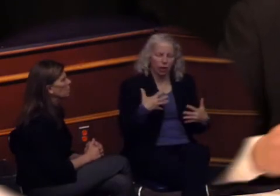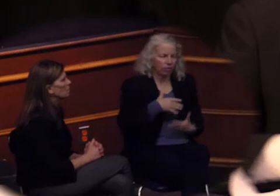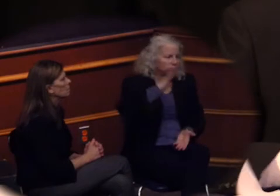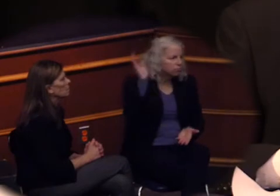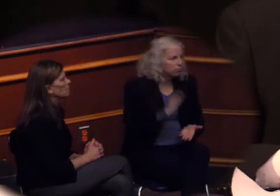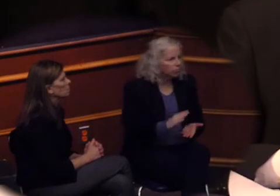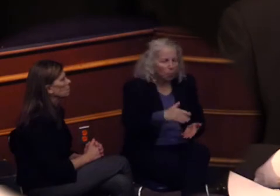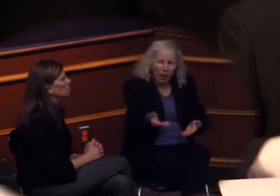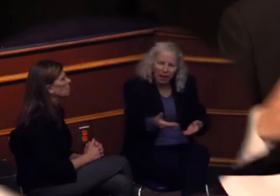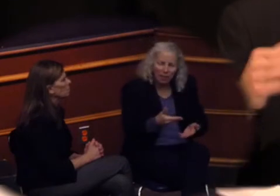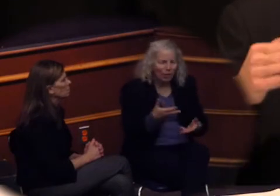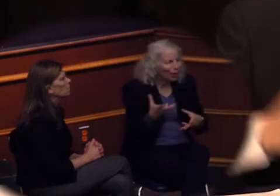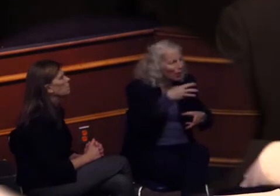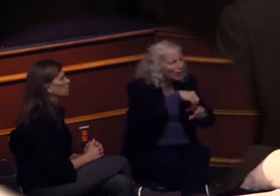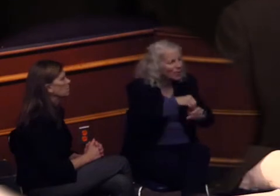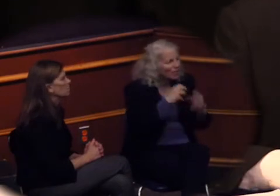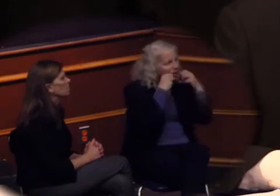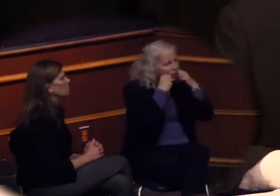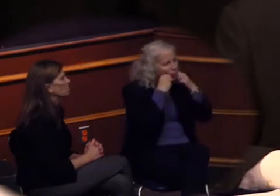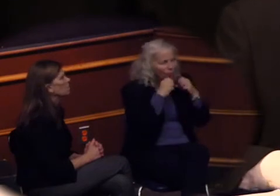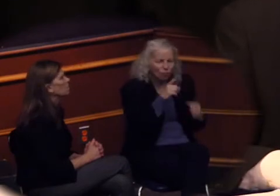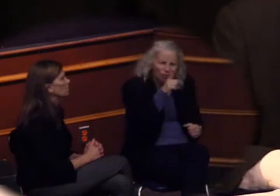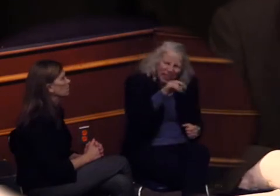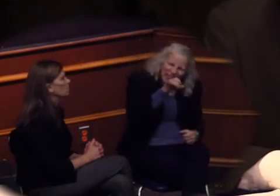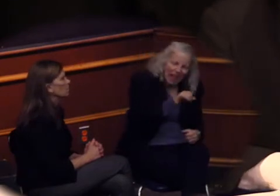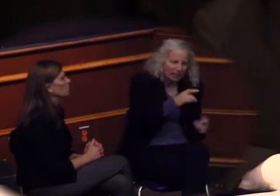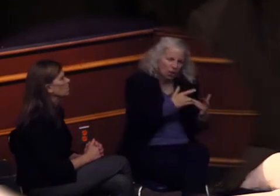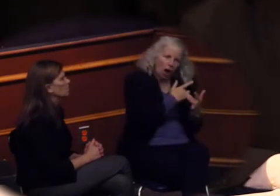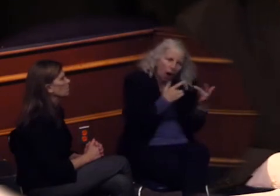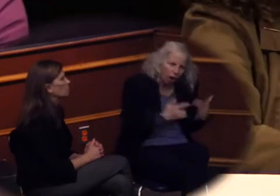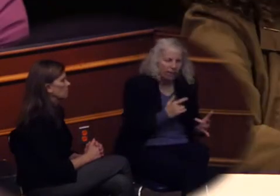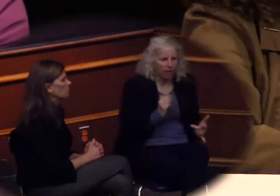and inclusive values that are the heart of who we are as a nation.